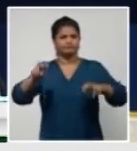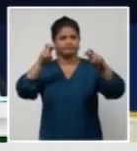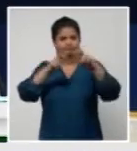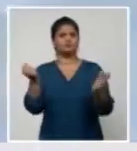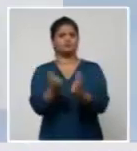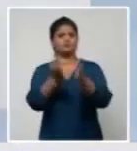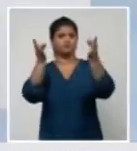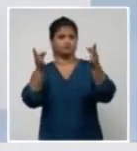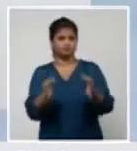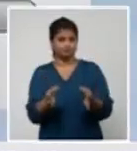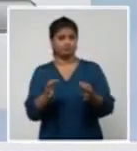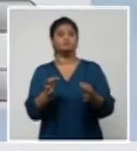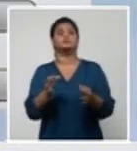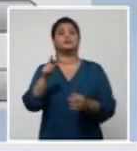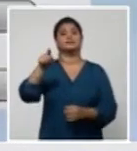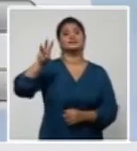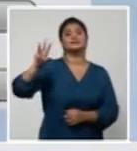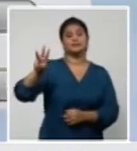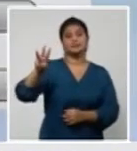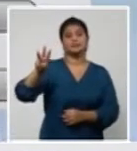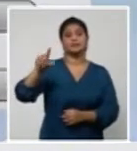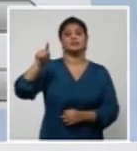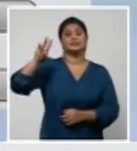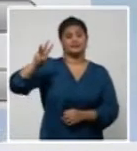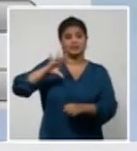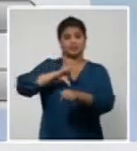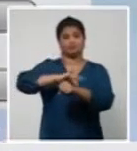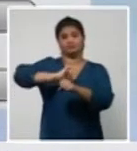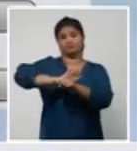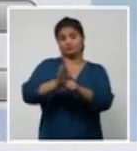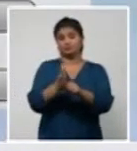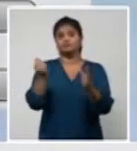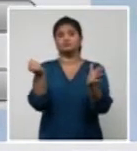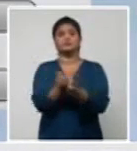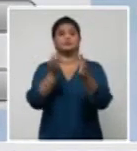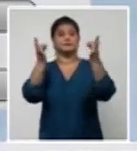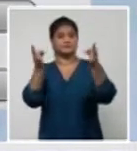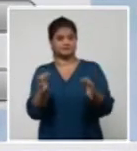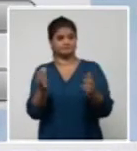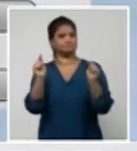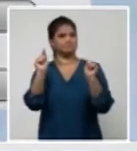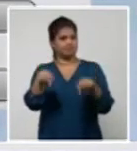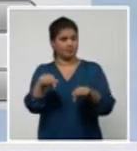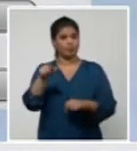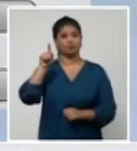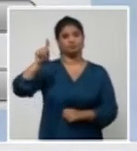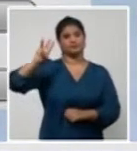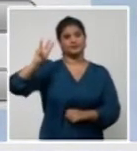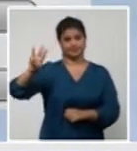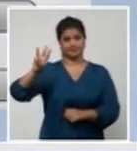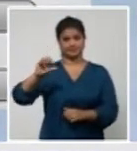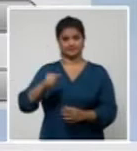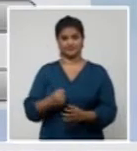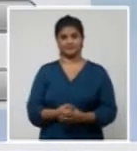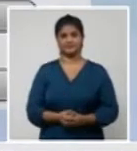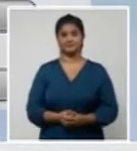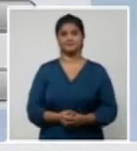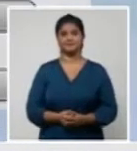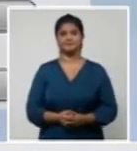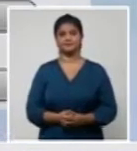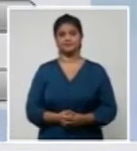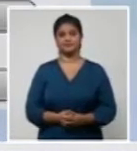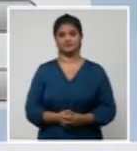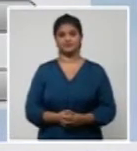Laboratories. Of the samples processed yesterday, 13 tested positive for SARS-CoV-2